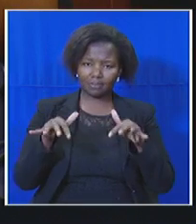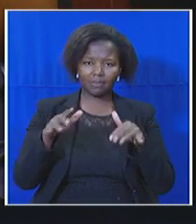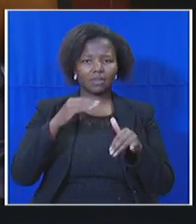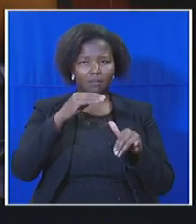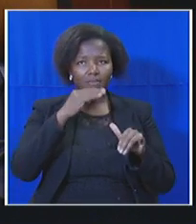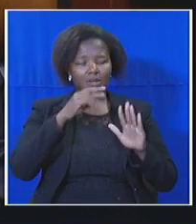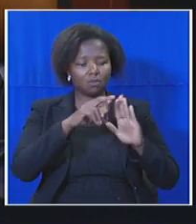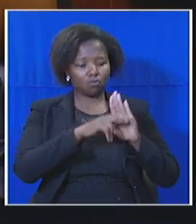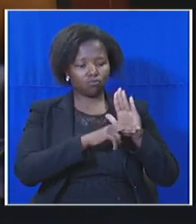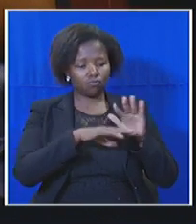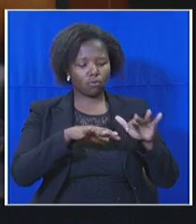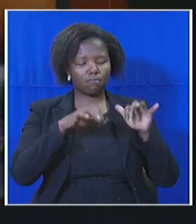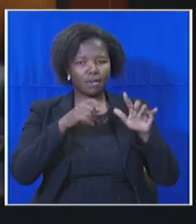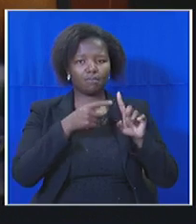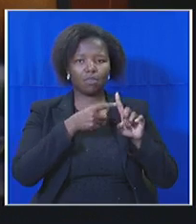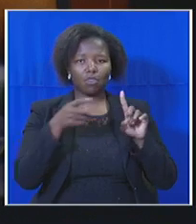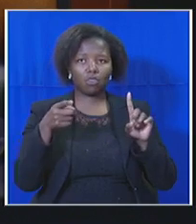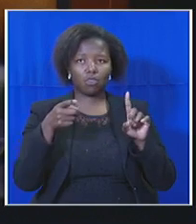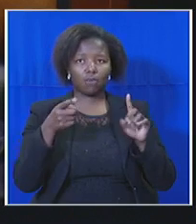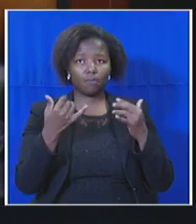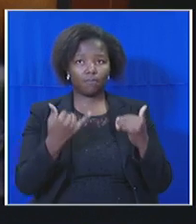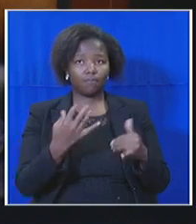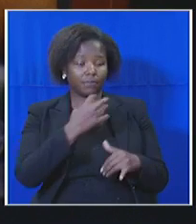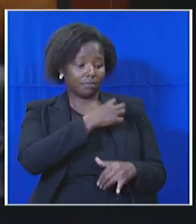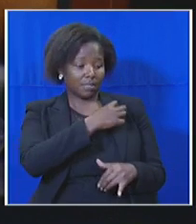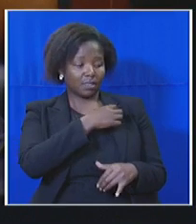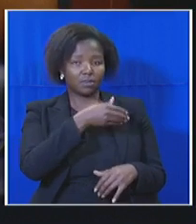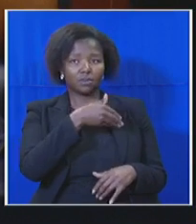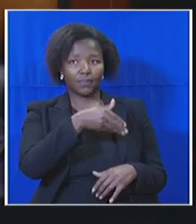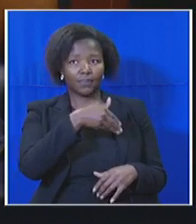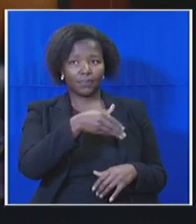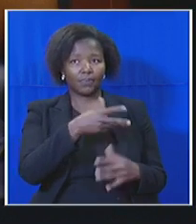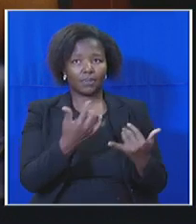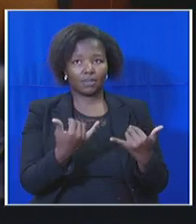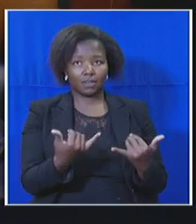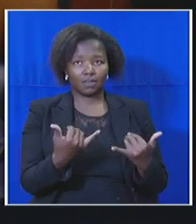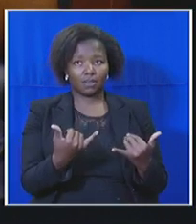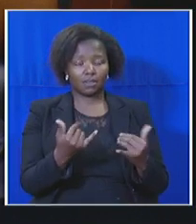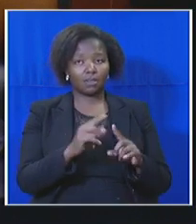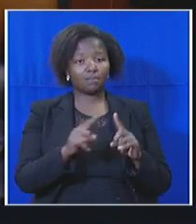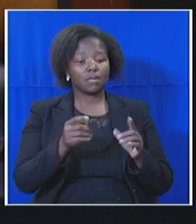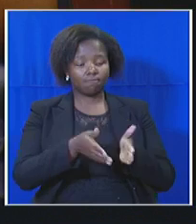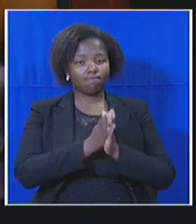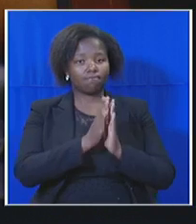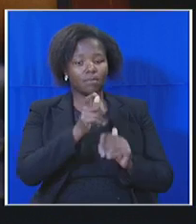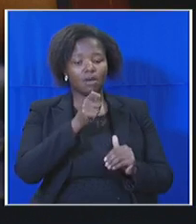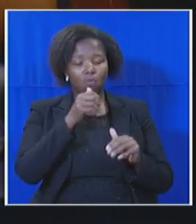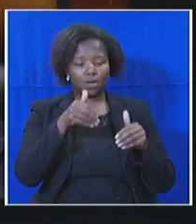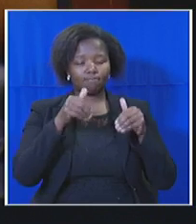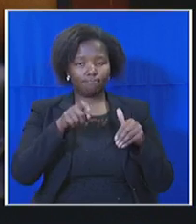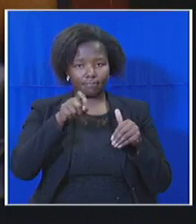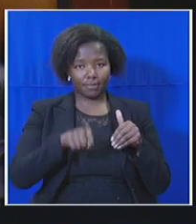unparliamentary. The minister may not be in the House, but he will be asked to withdraw those remarks.